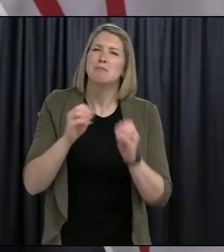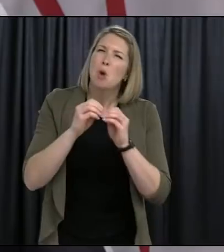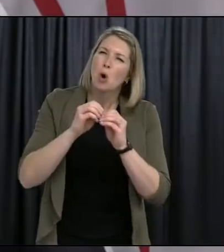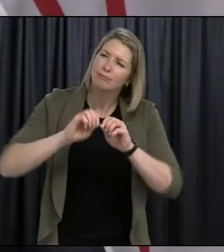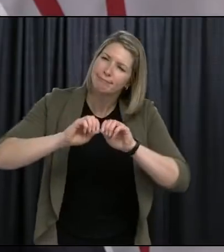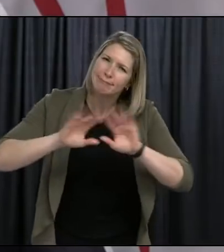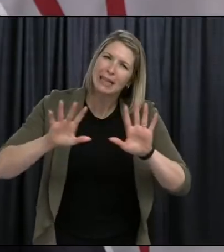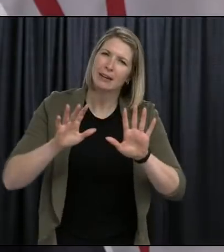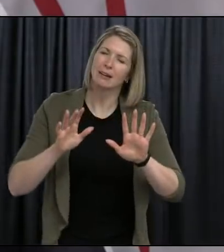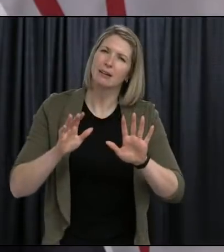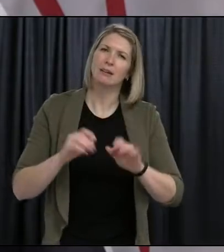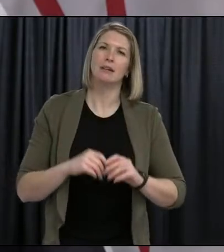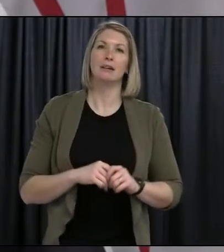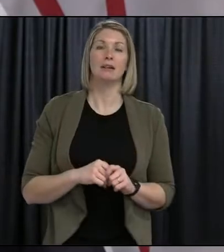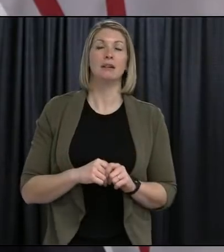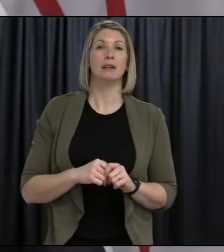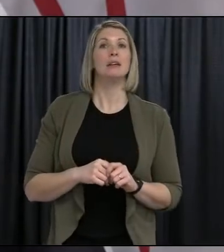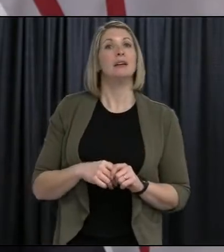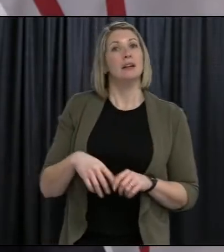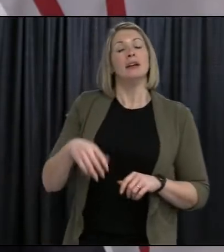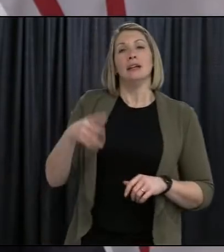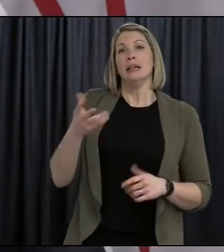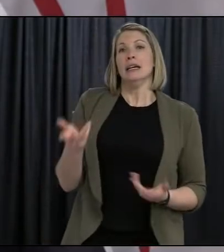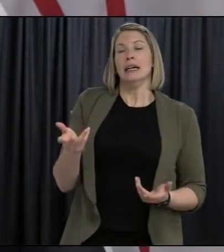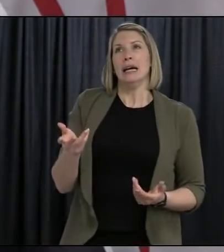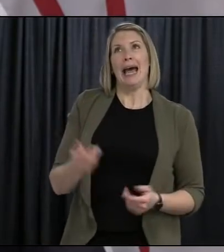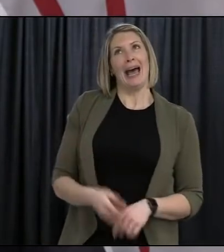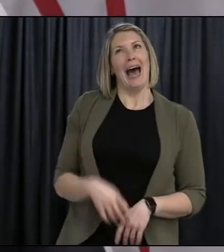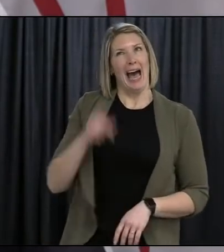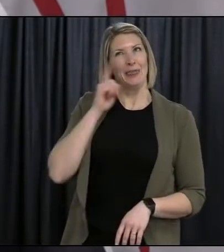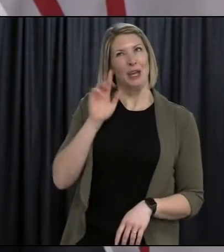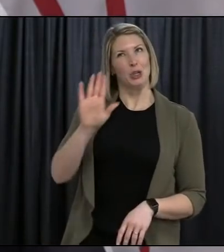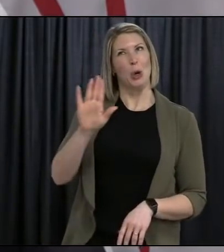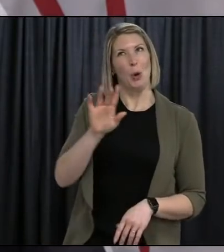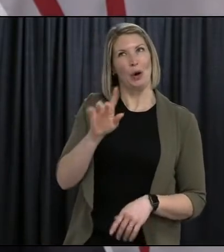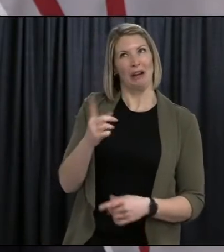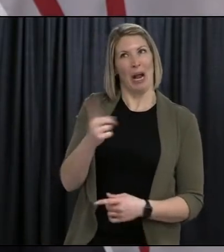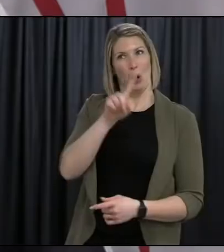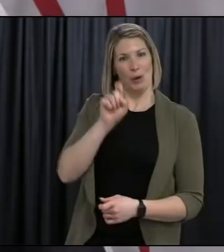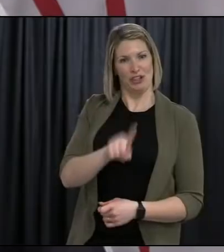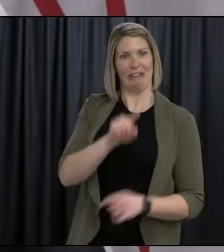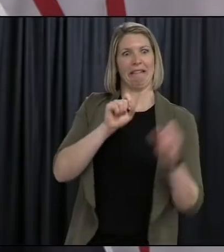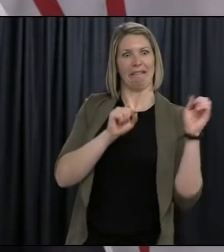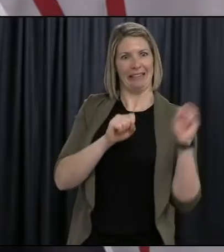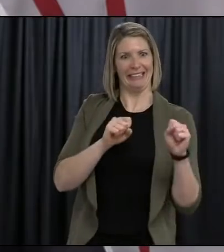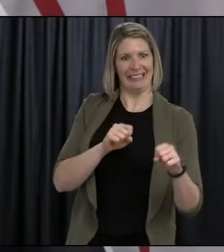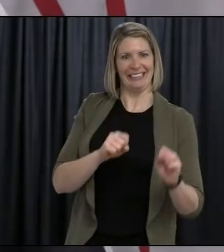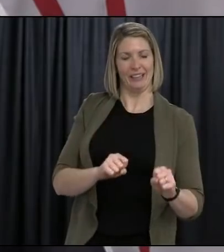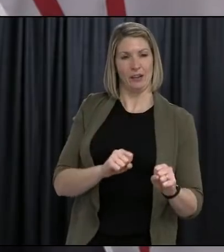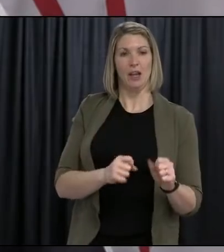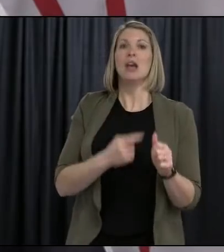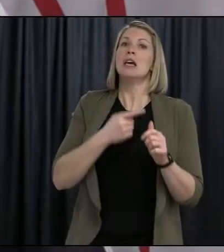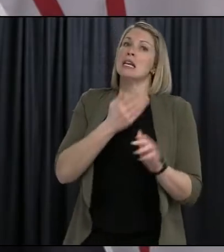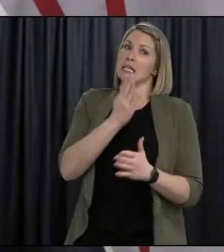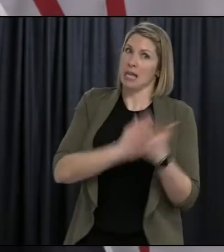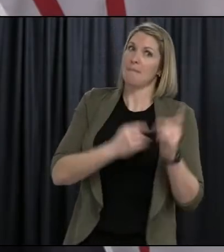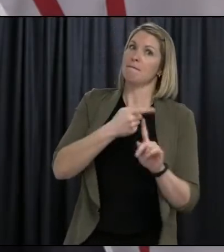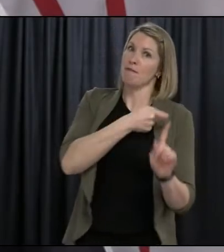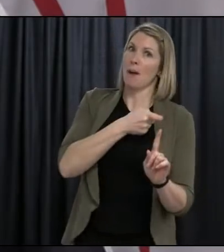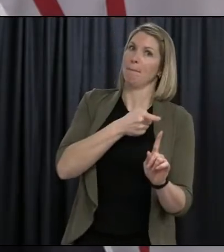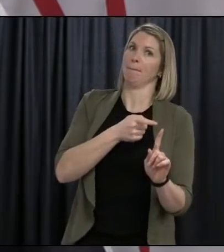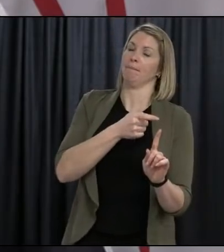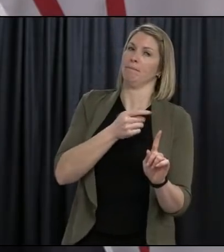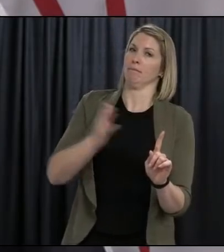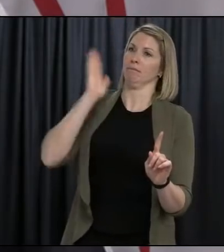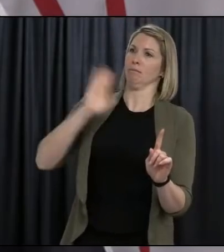certainly some of them are still contacts. I think the answer is yes to all three, actually, Peter, because we are seeing contacts. I